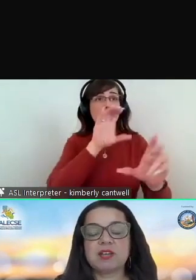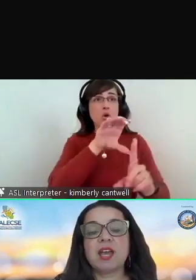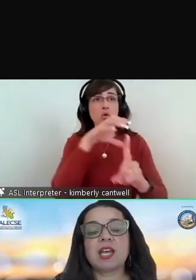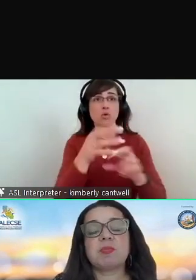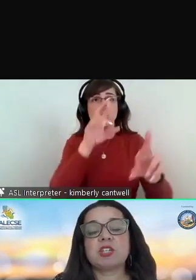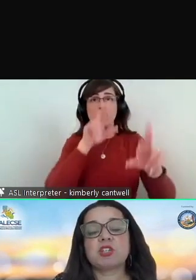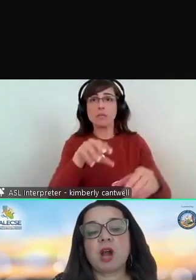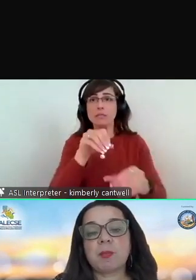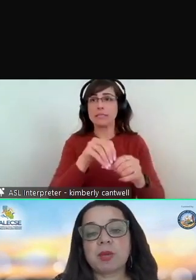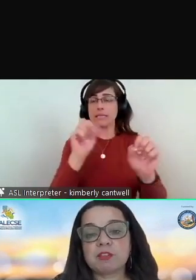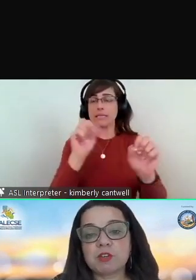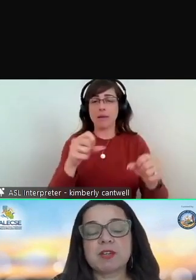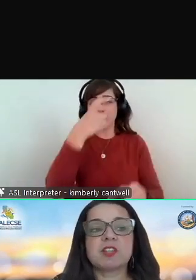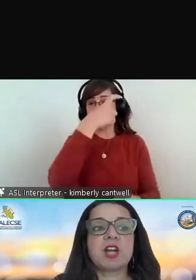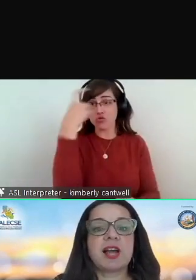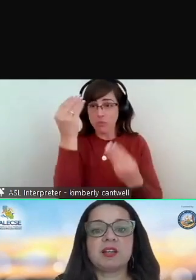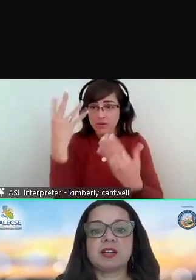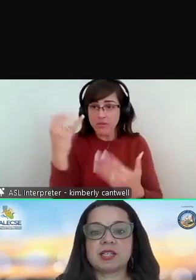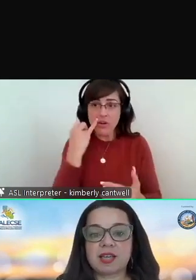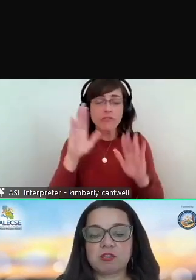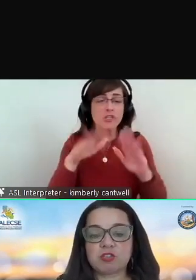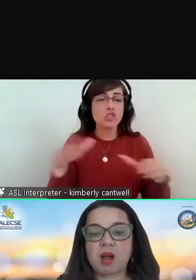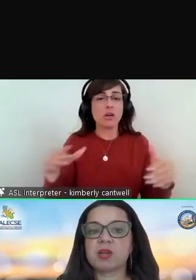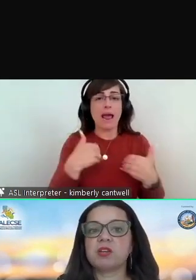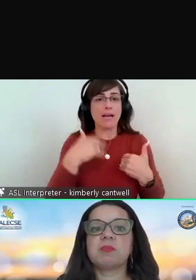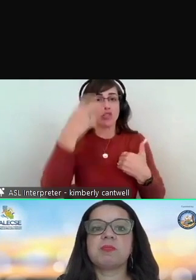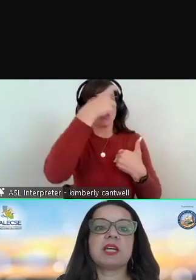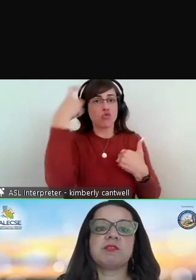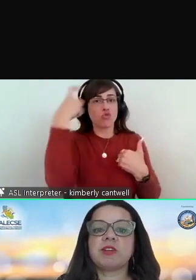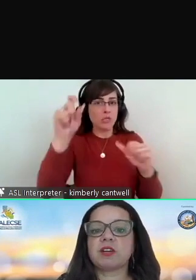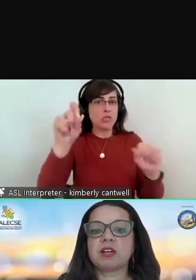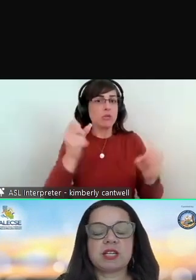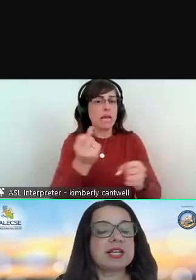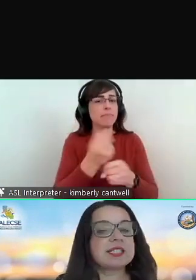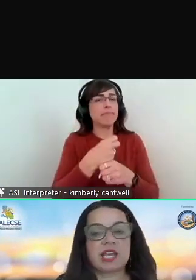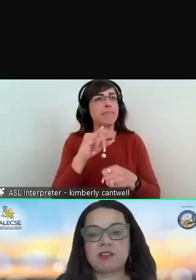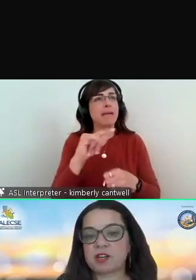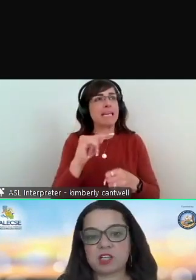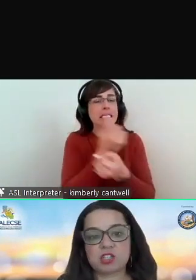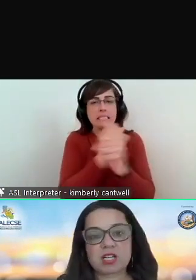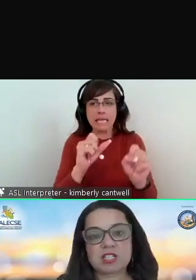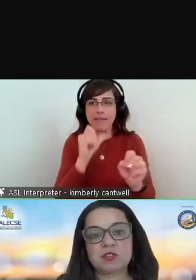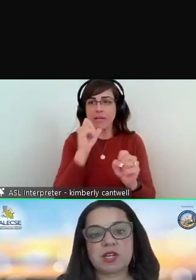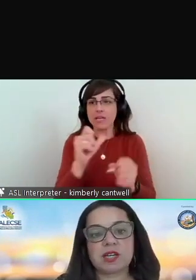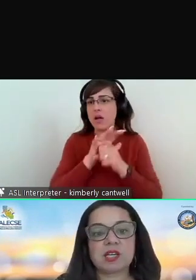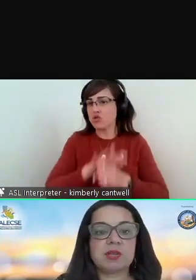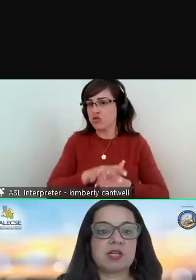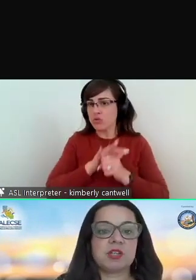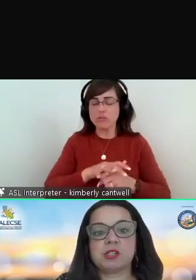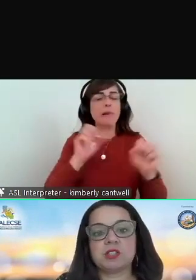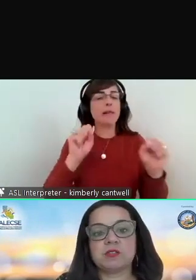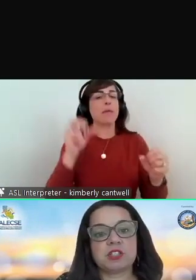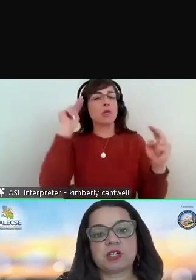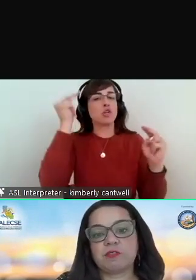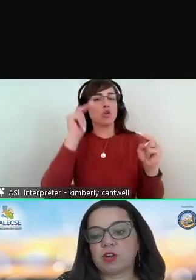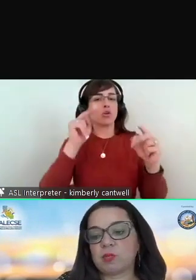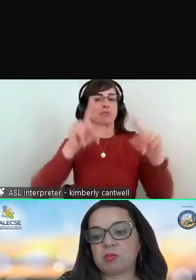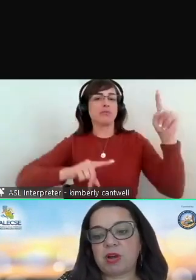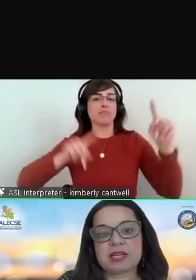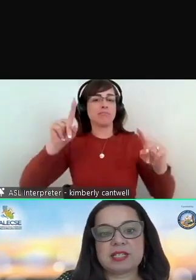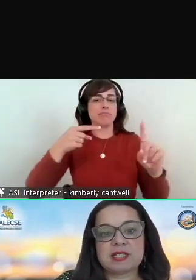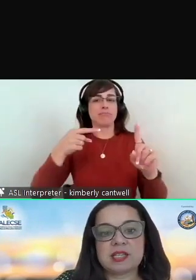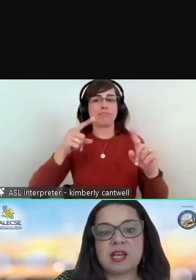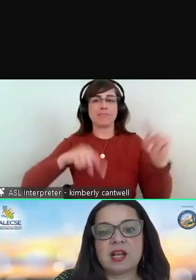responsive. It can be trauma informed. If a child does have trauma, you can make it very safe and unstressful, and it can be a neurodivergent